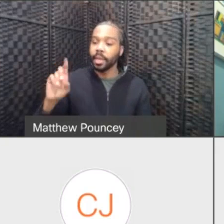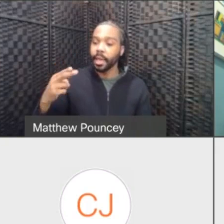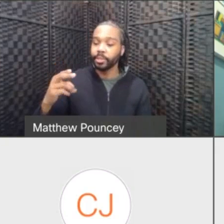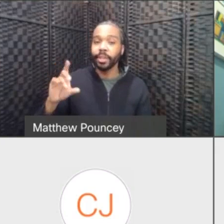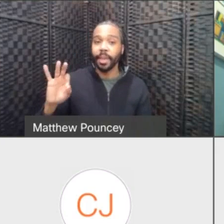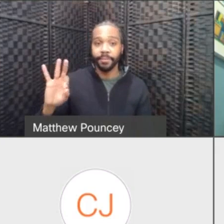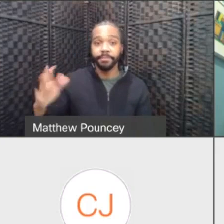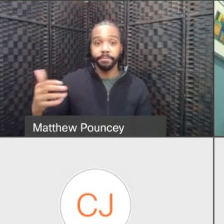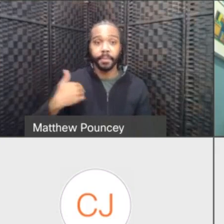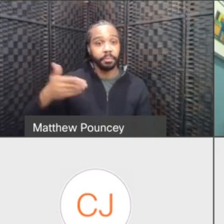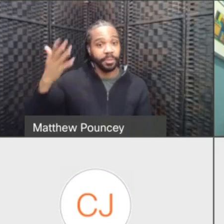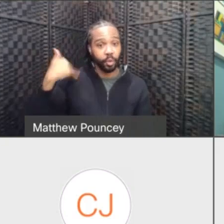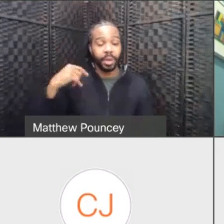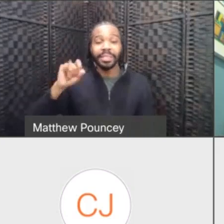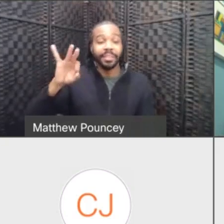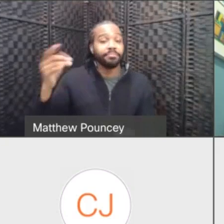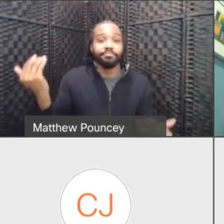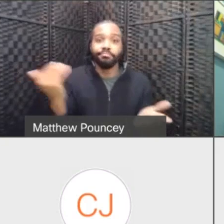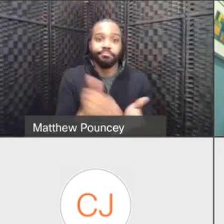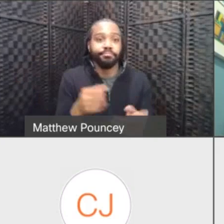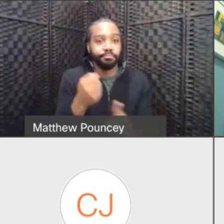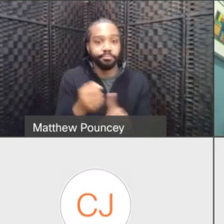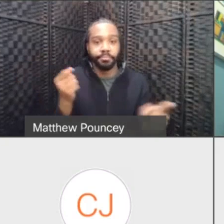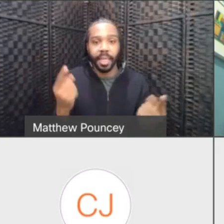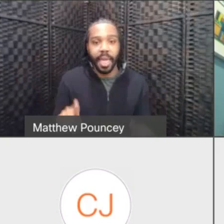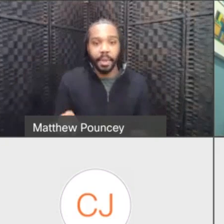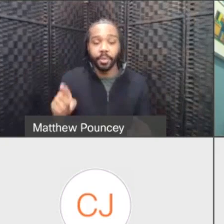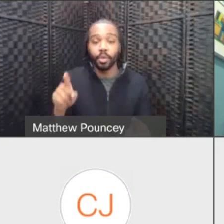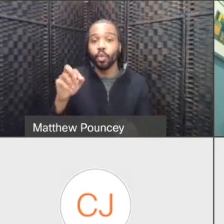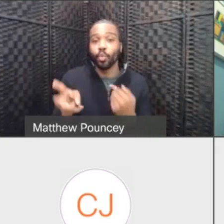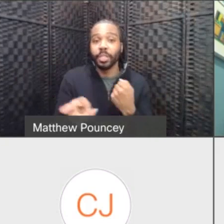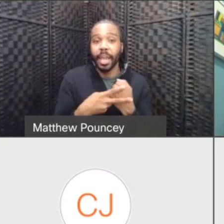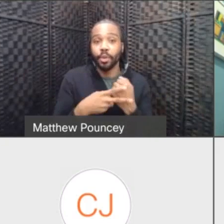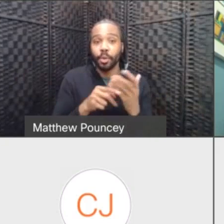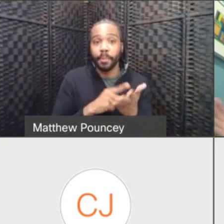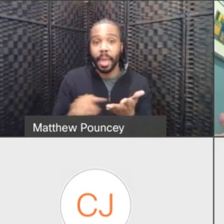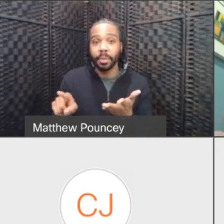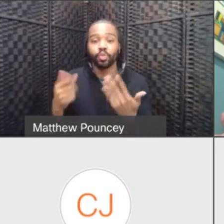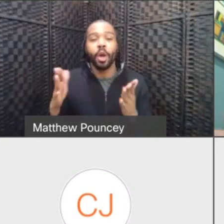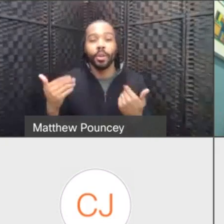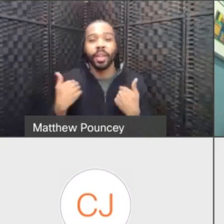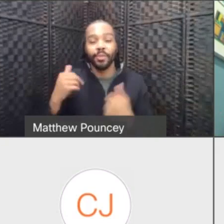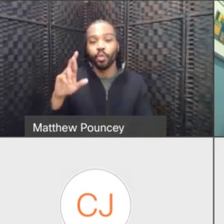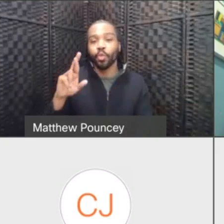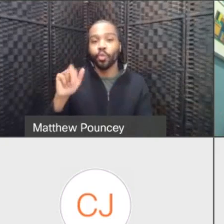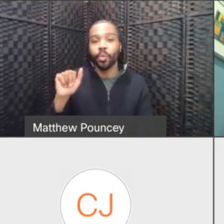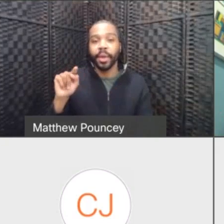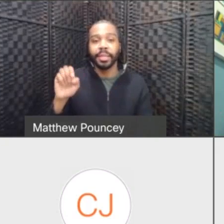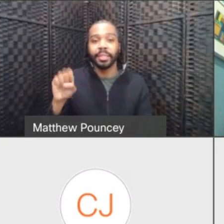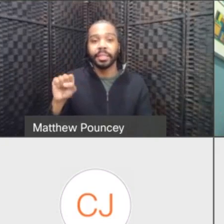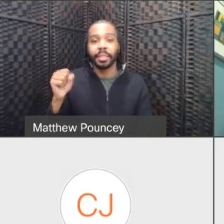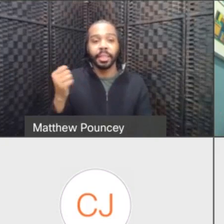have retainer payments again, the rates are already there, but we don't have authority for retainer payments